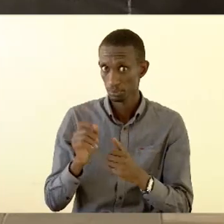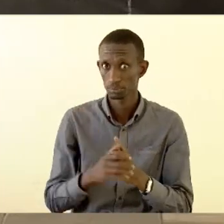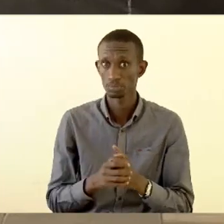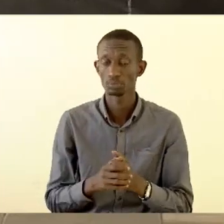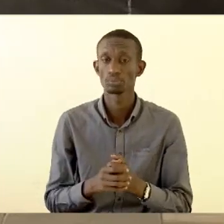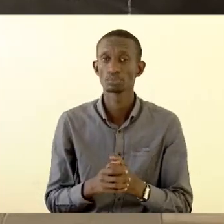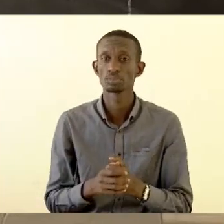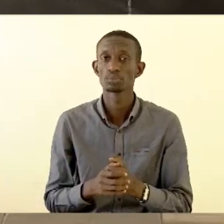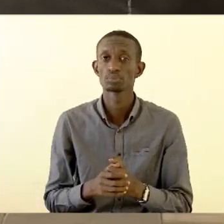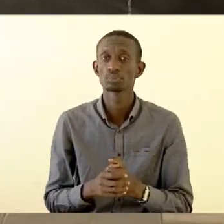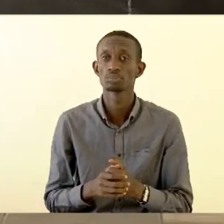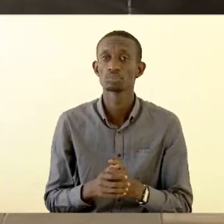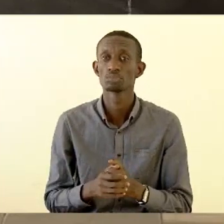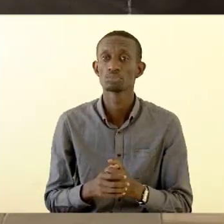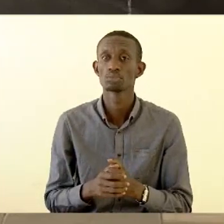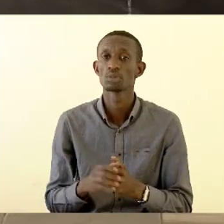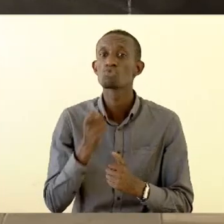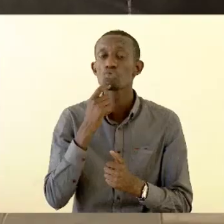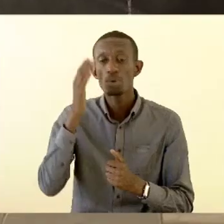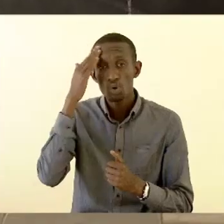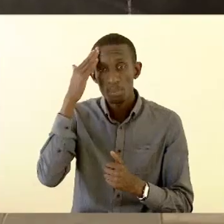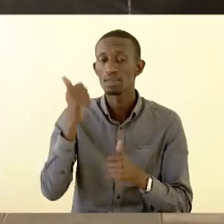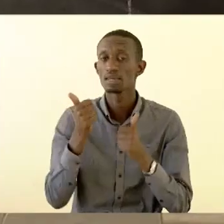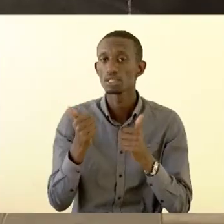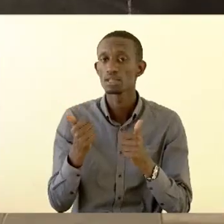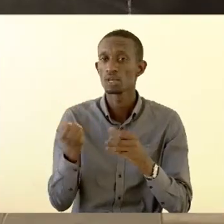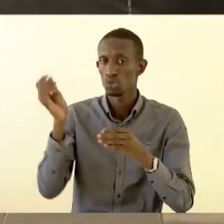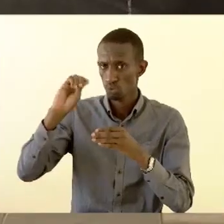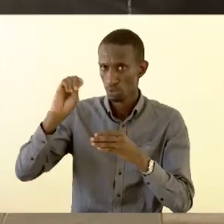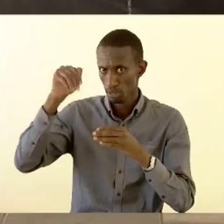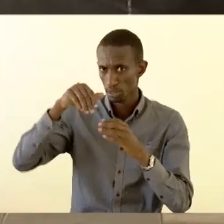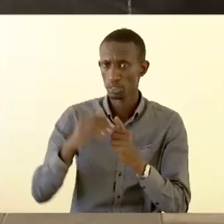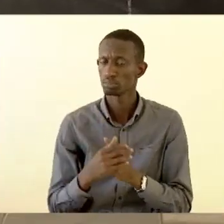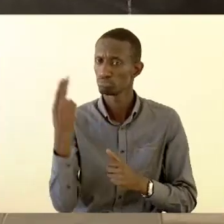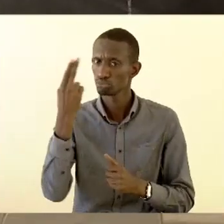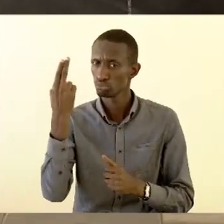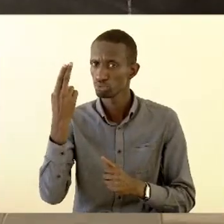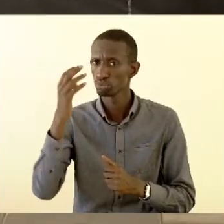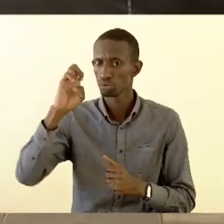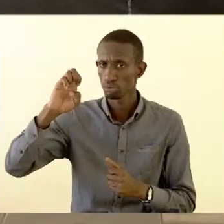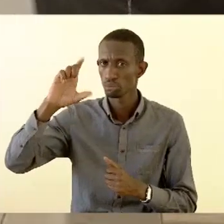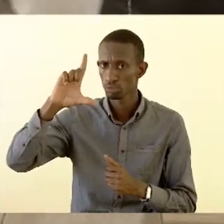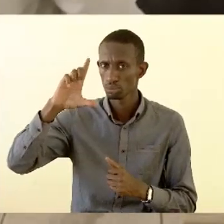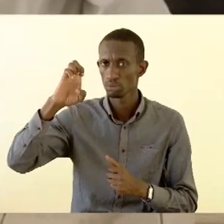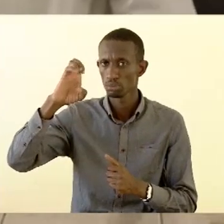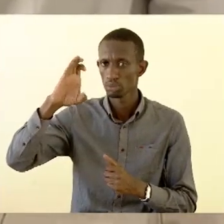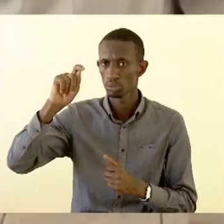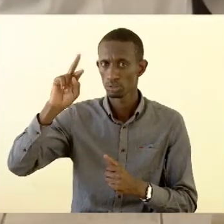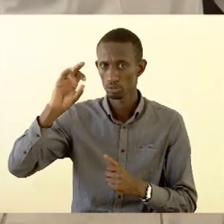third energy level. We have to make sure that we put 2 electrons in the fourth energy level. And because of